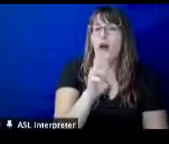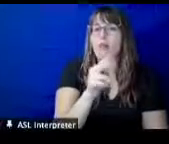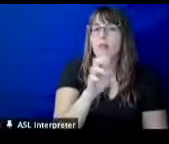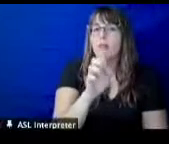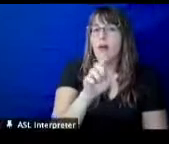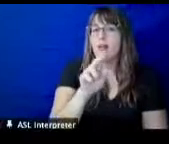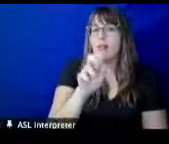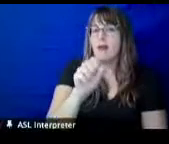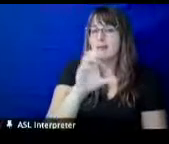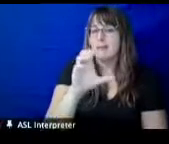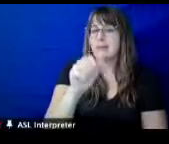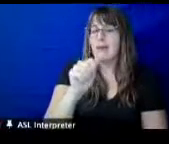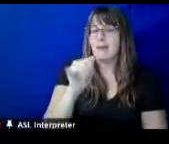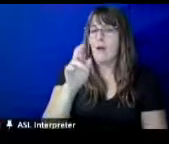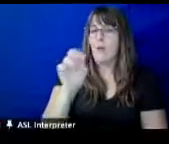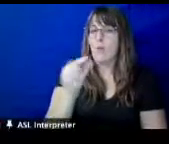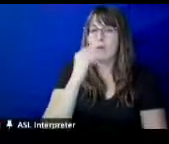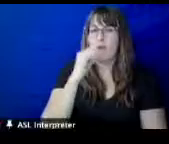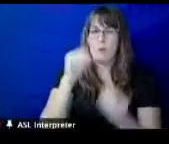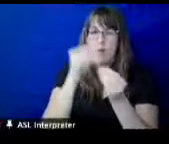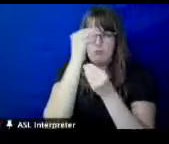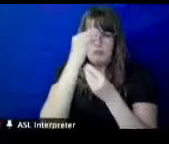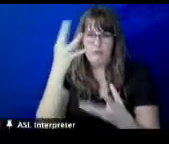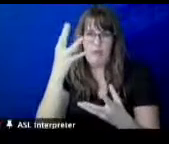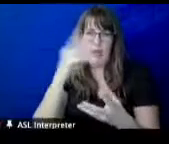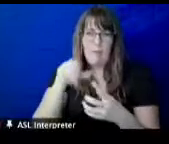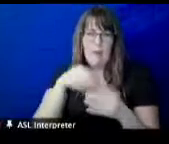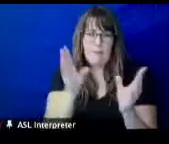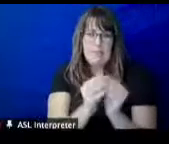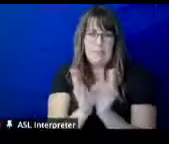wedrawthelinesca.org for meeting information.